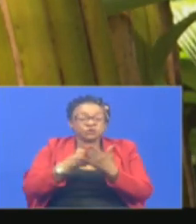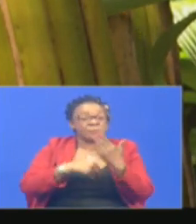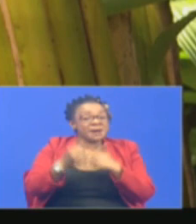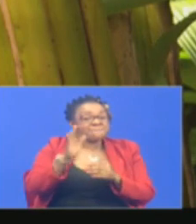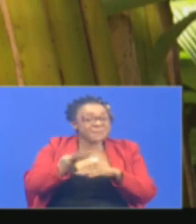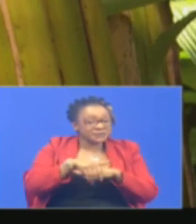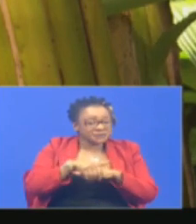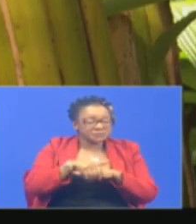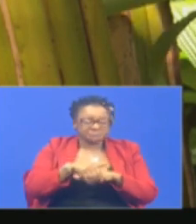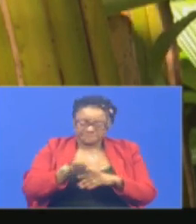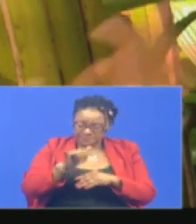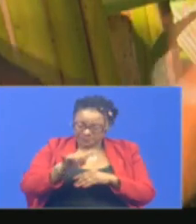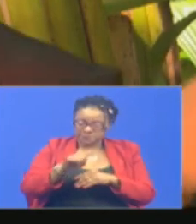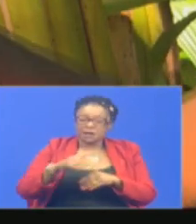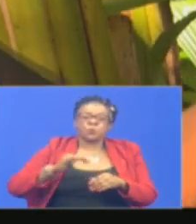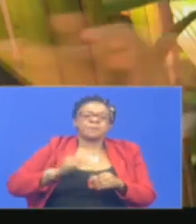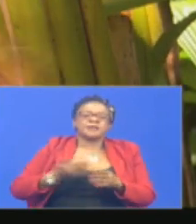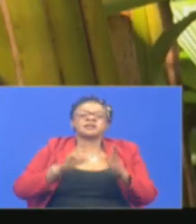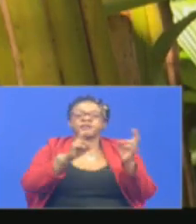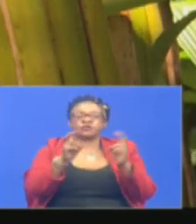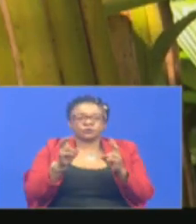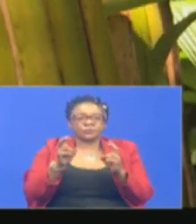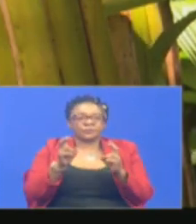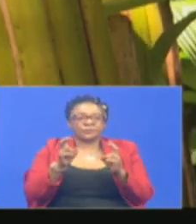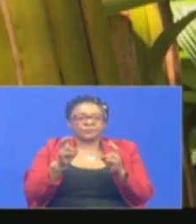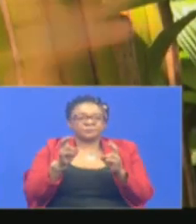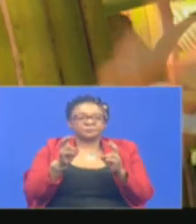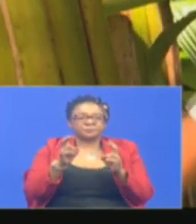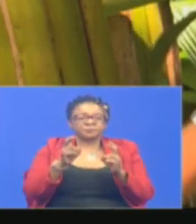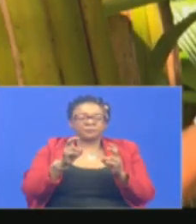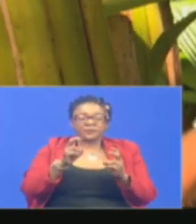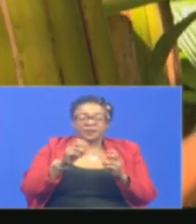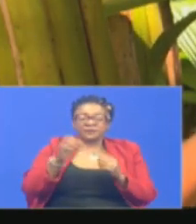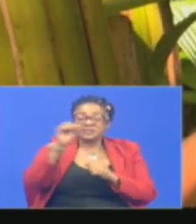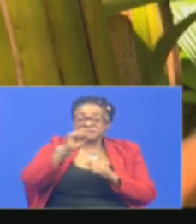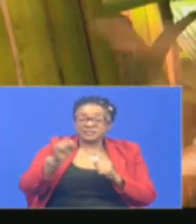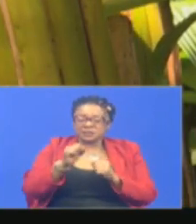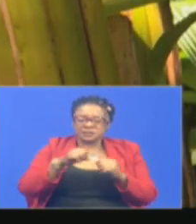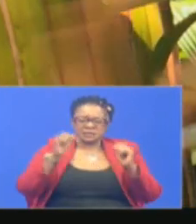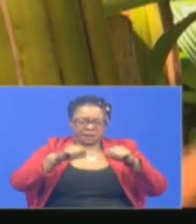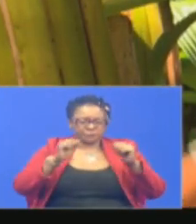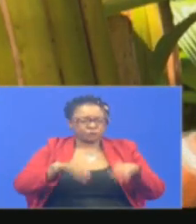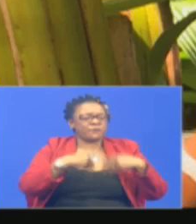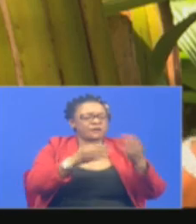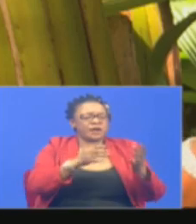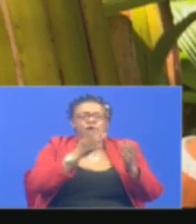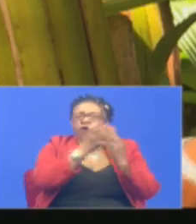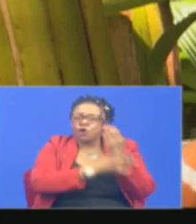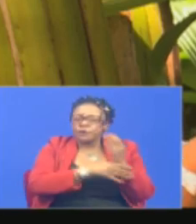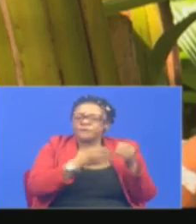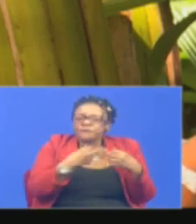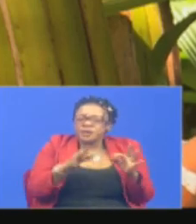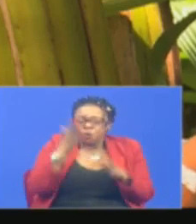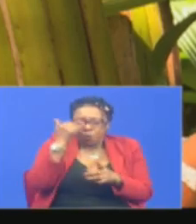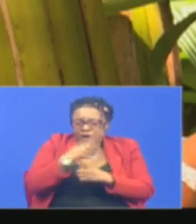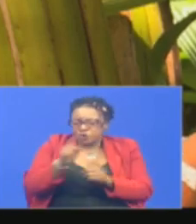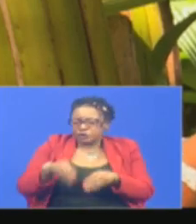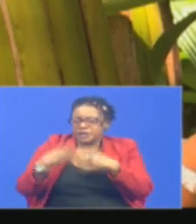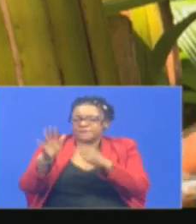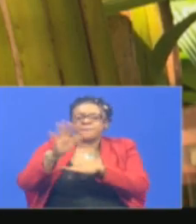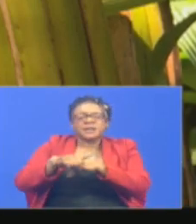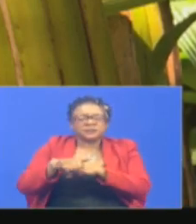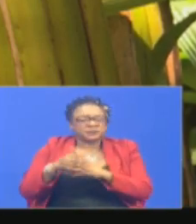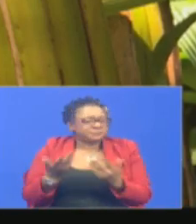women's issue. The state is able to provide condoms for free. Why are we not able to provide pads? You